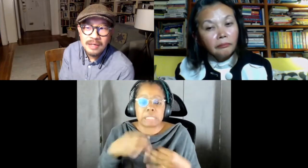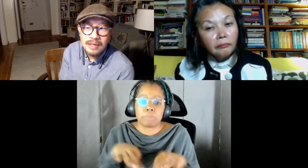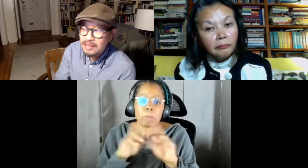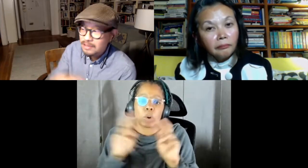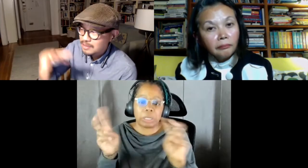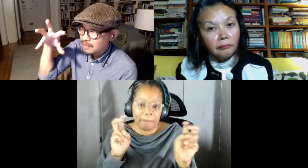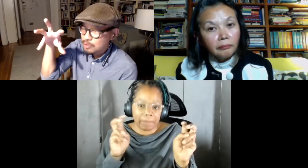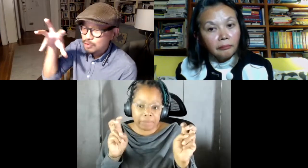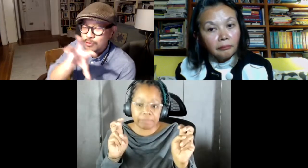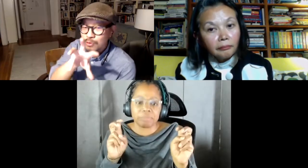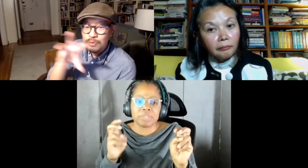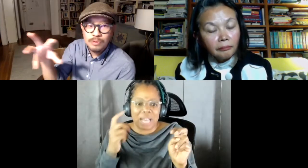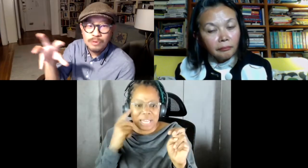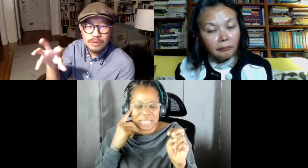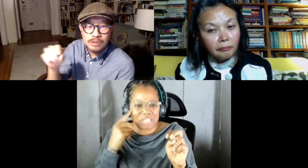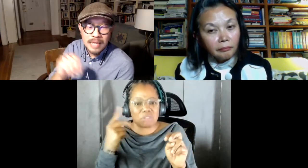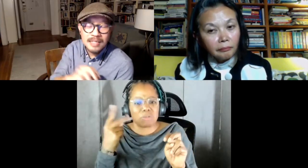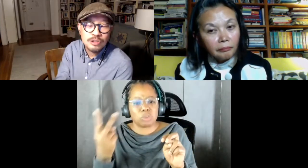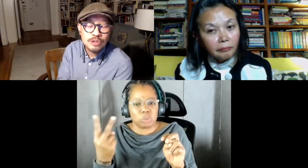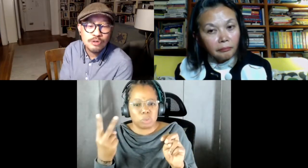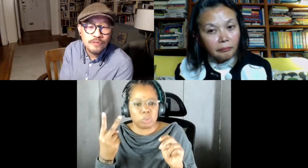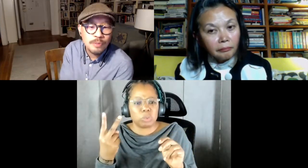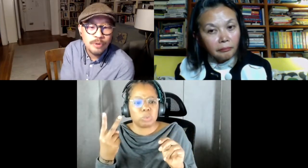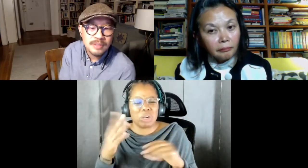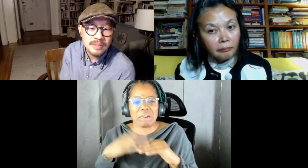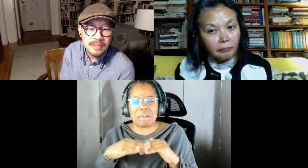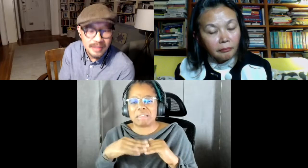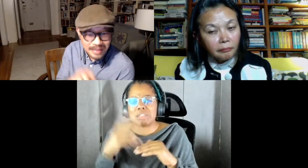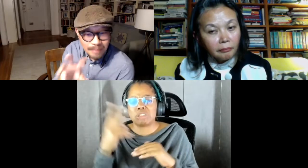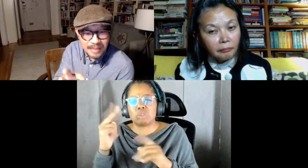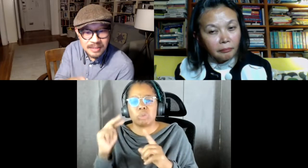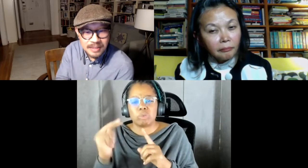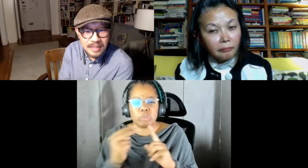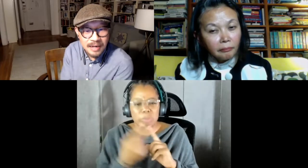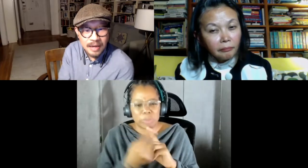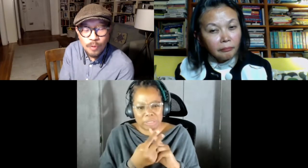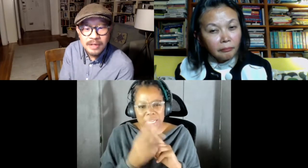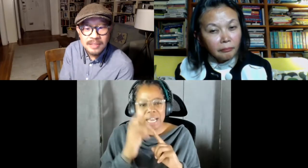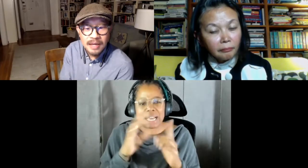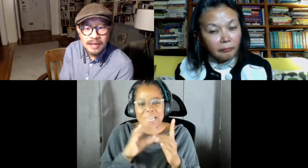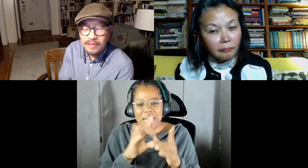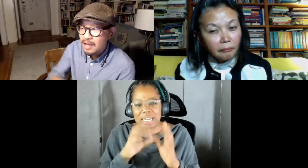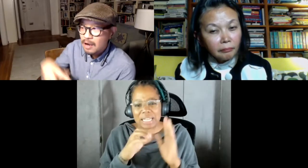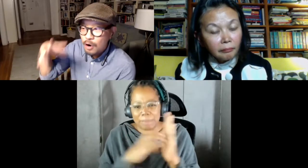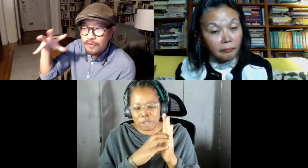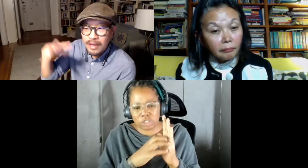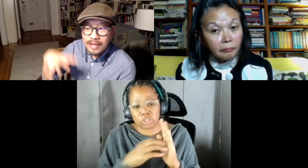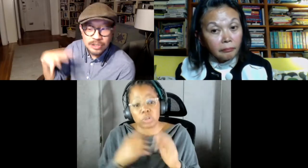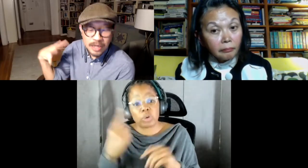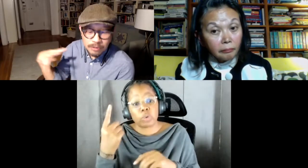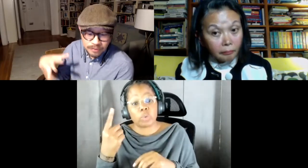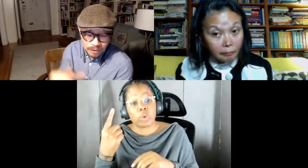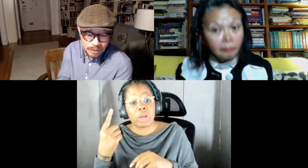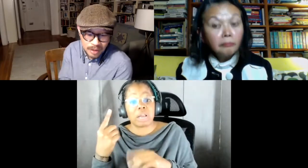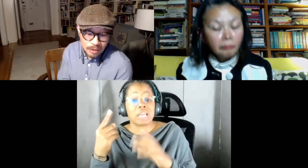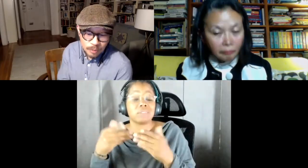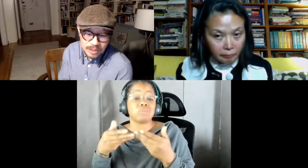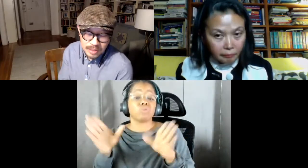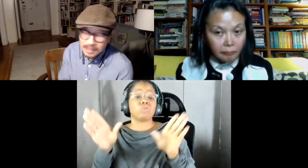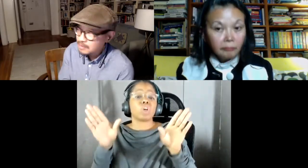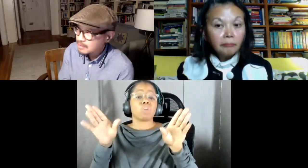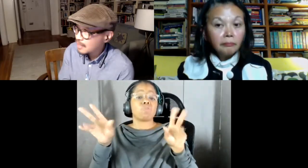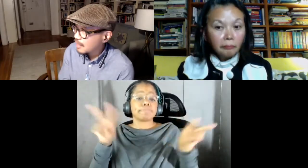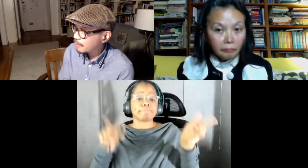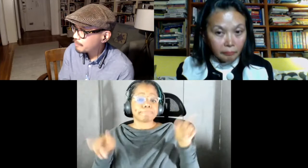there's like at least two viewpoints that passage is getting at. One is kind of an overhead general view,